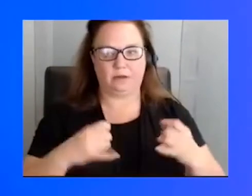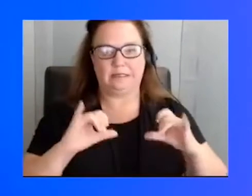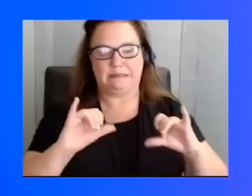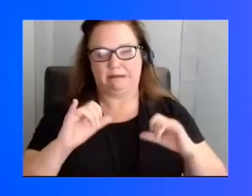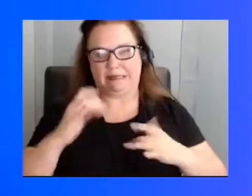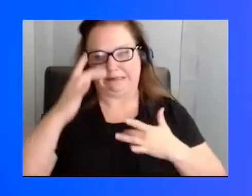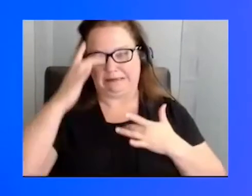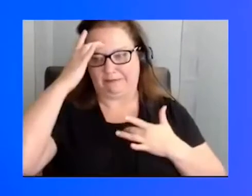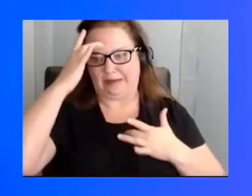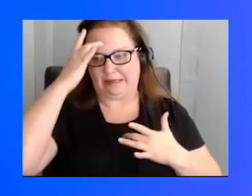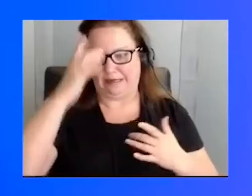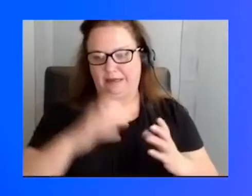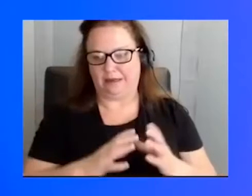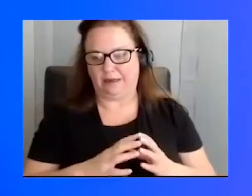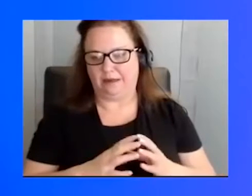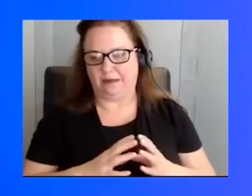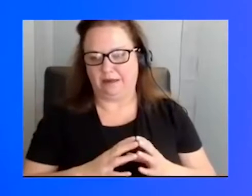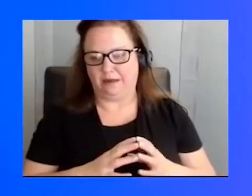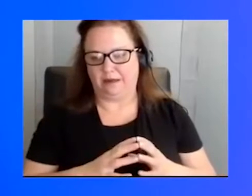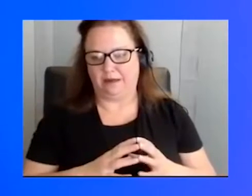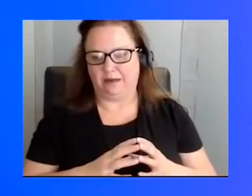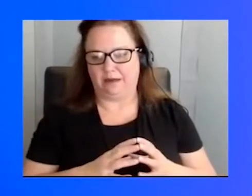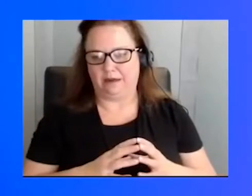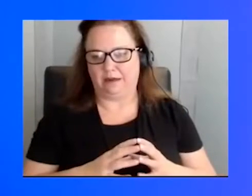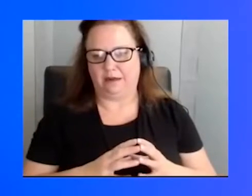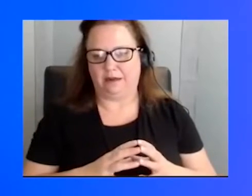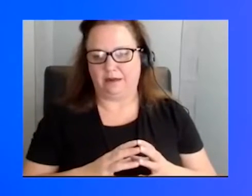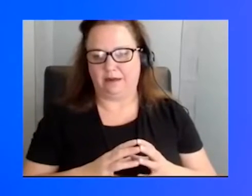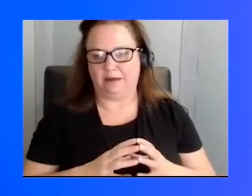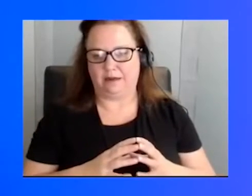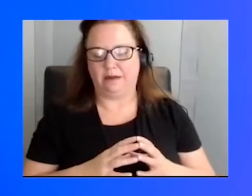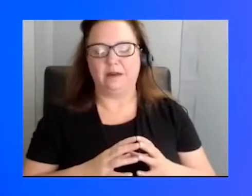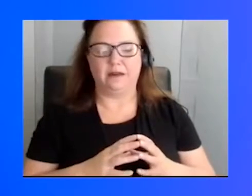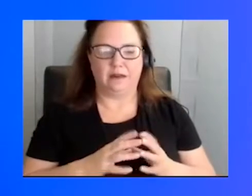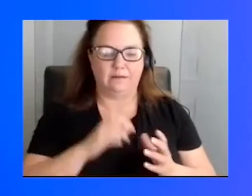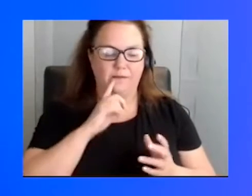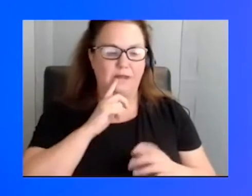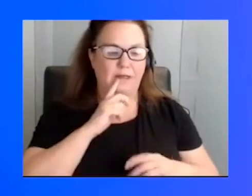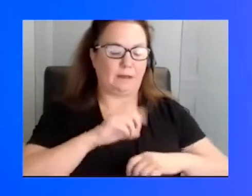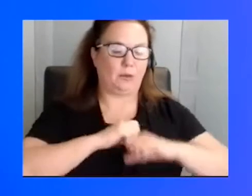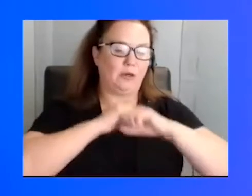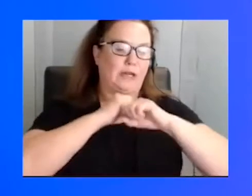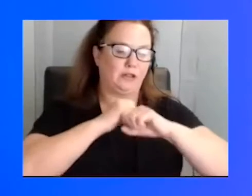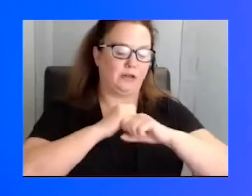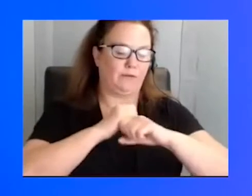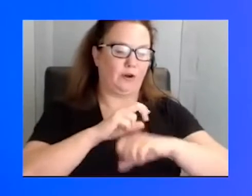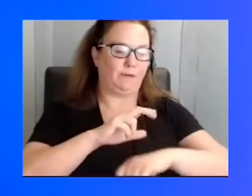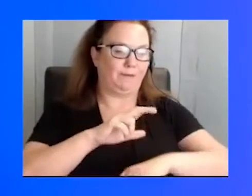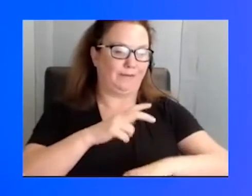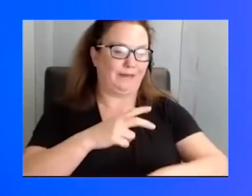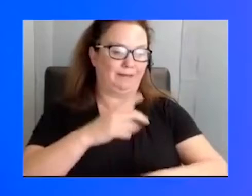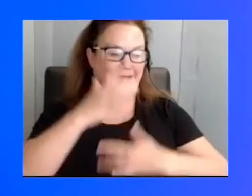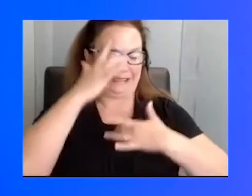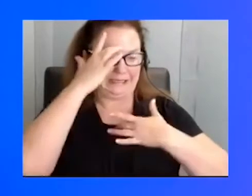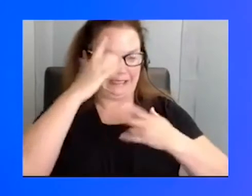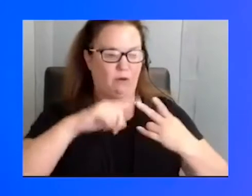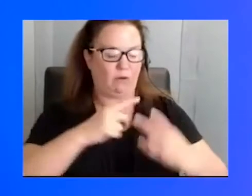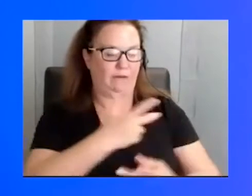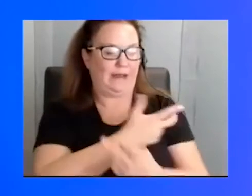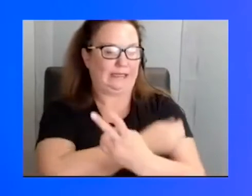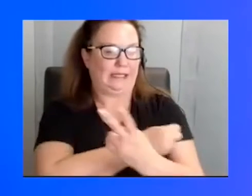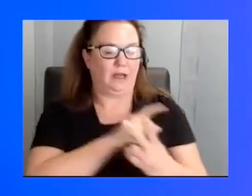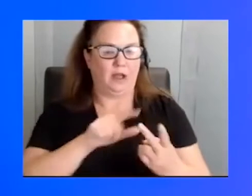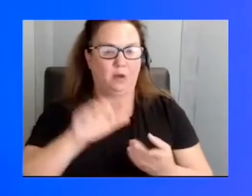but the immunity that you get from either vaccination or natural infection will reduce those spectrum